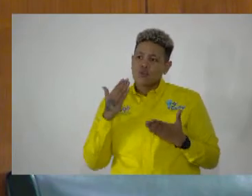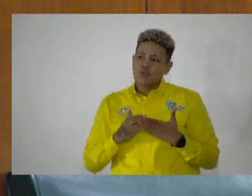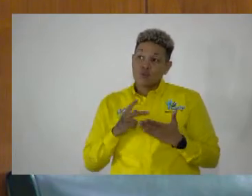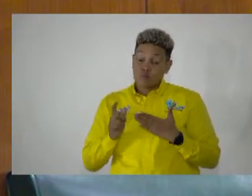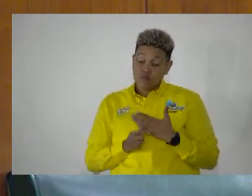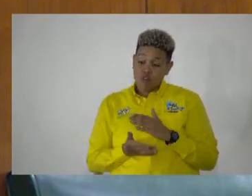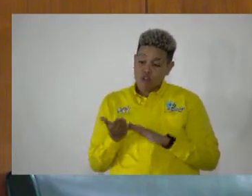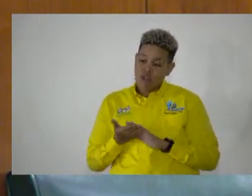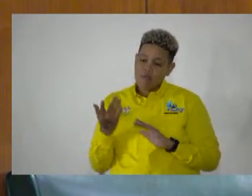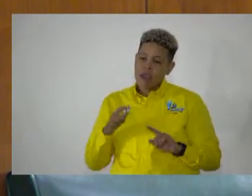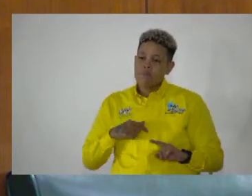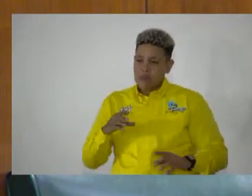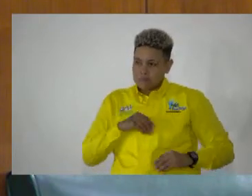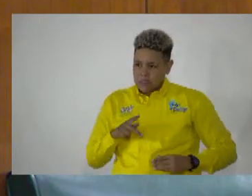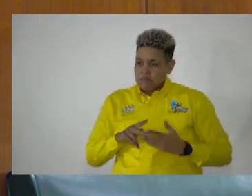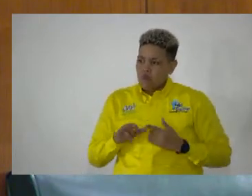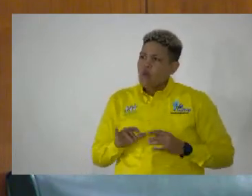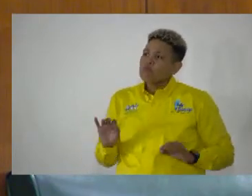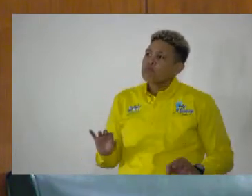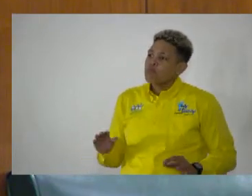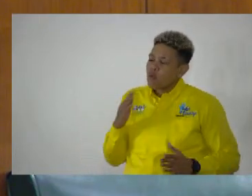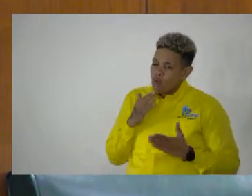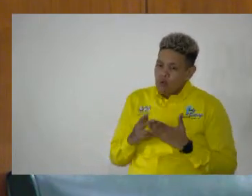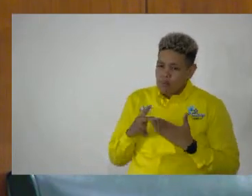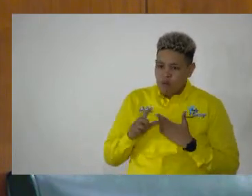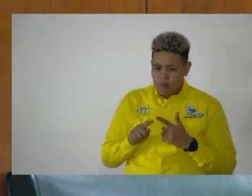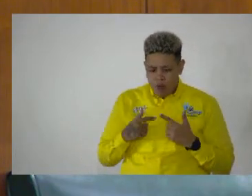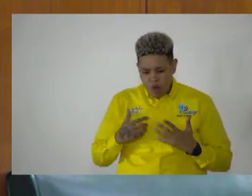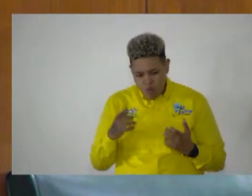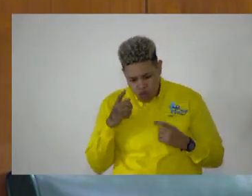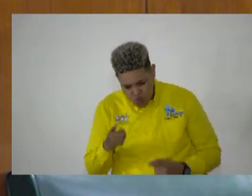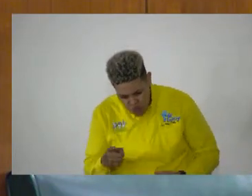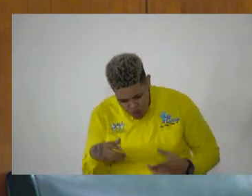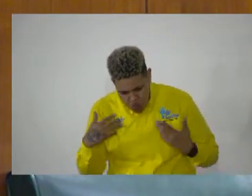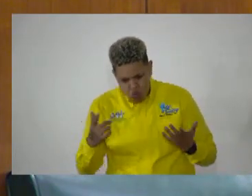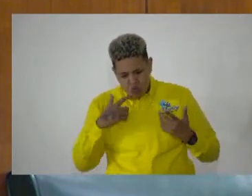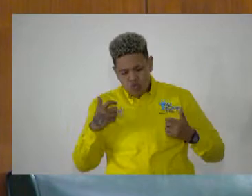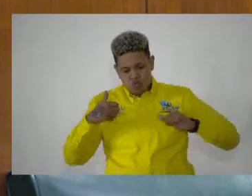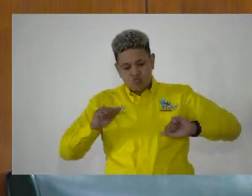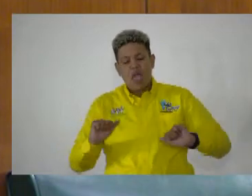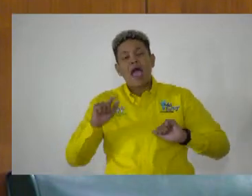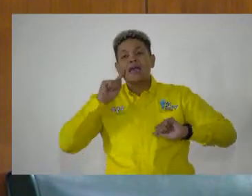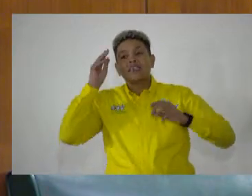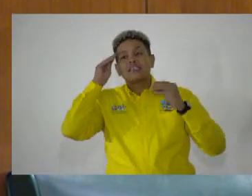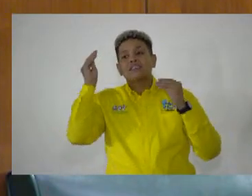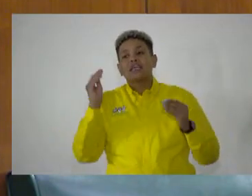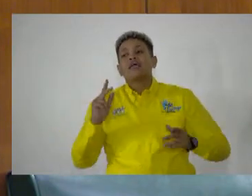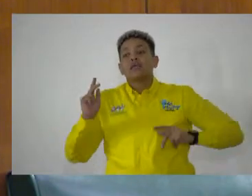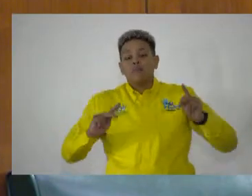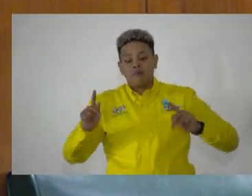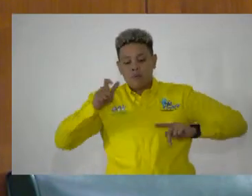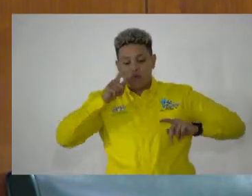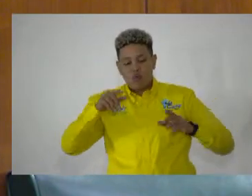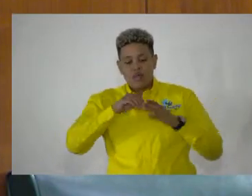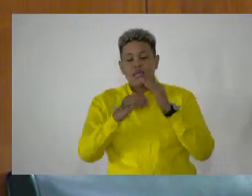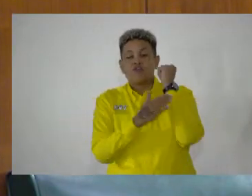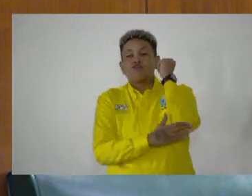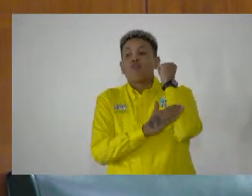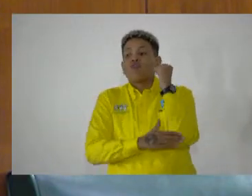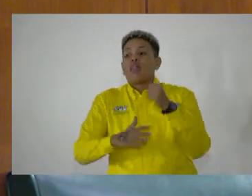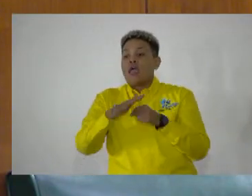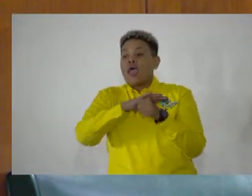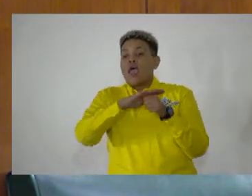program. I welcome the program. And I also want you to try and say to persons who are in the rural